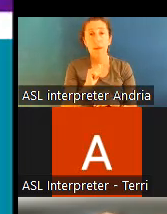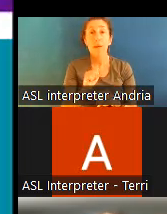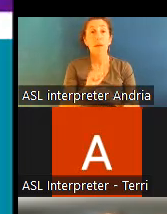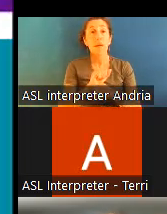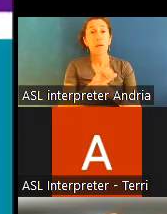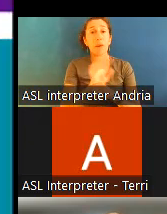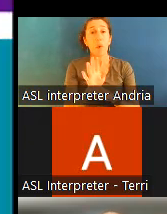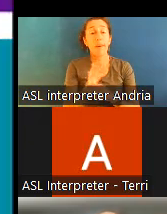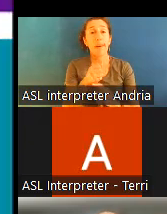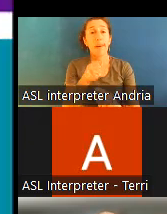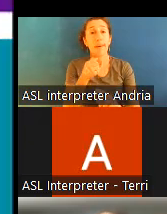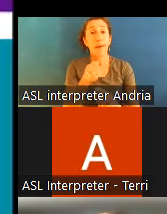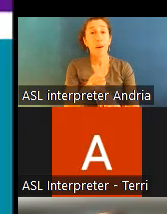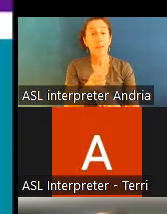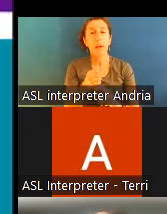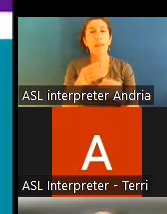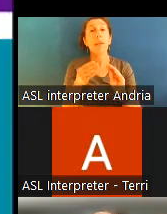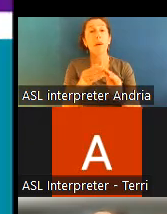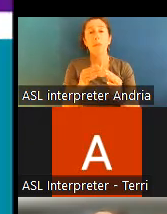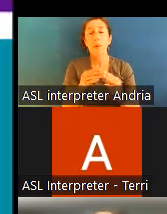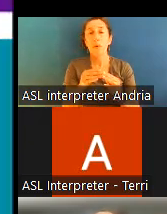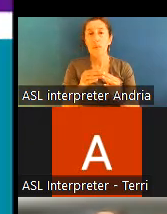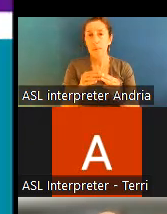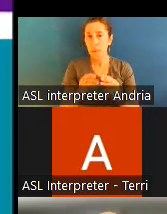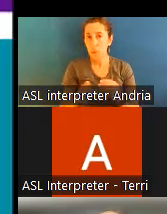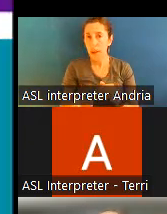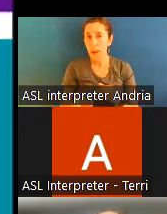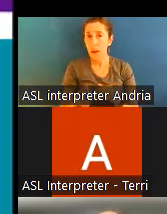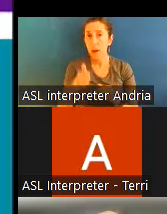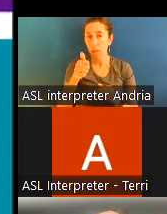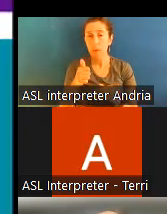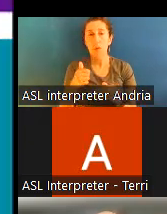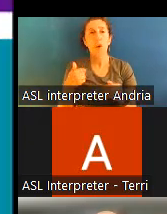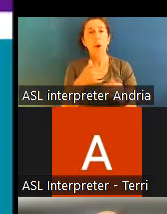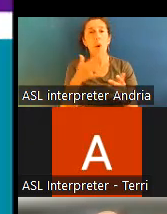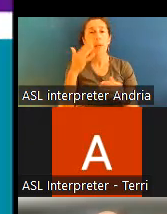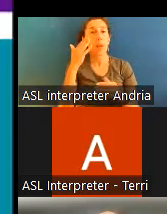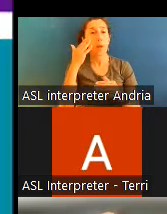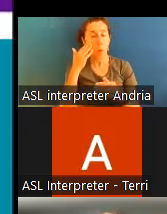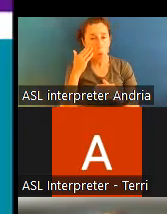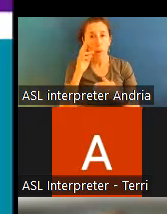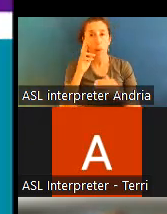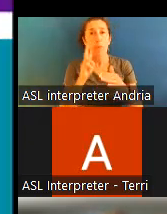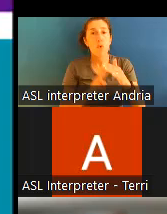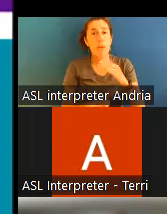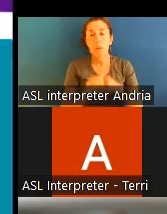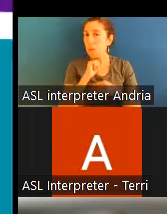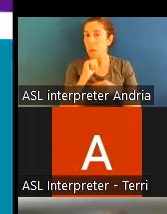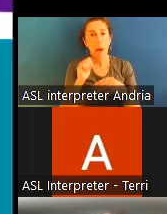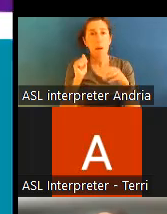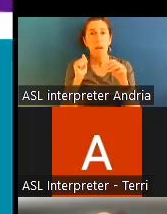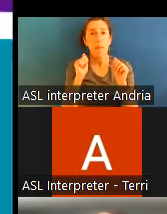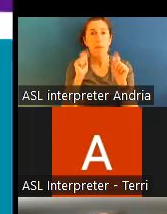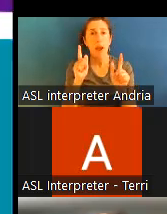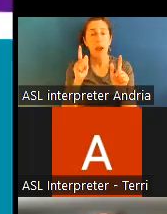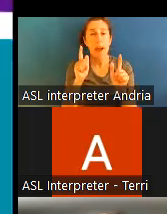went significantly up. We knew this was going to happen. None of this was a surprise. You know, when they